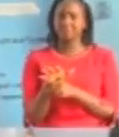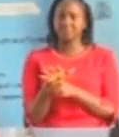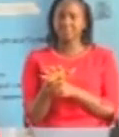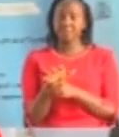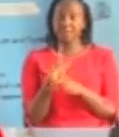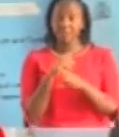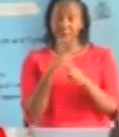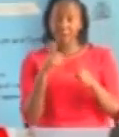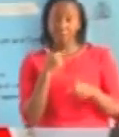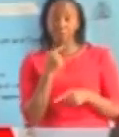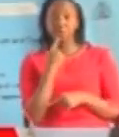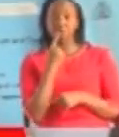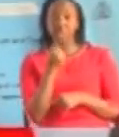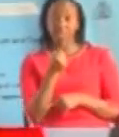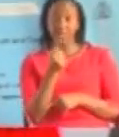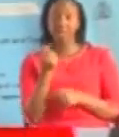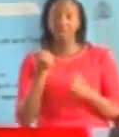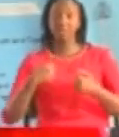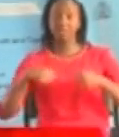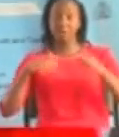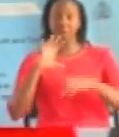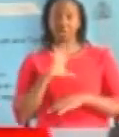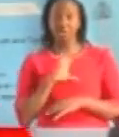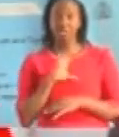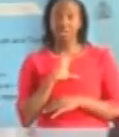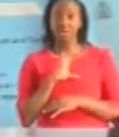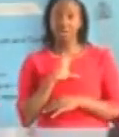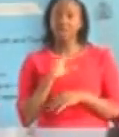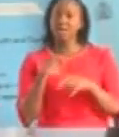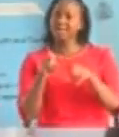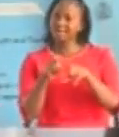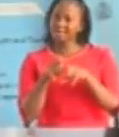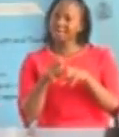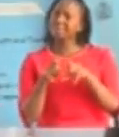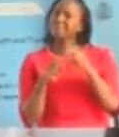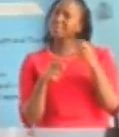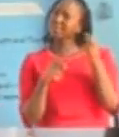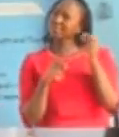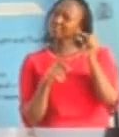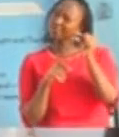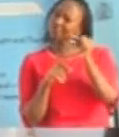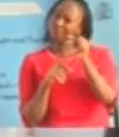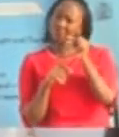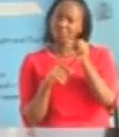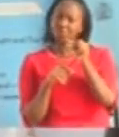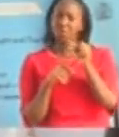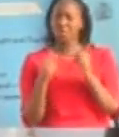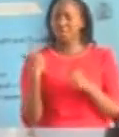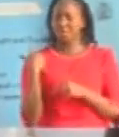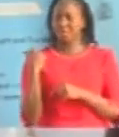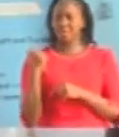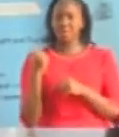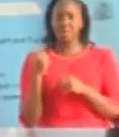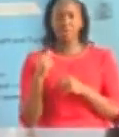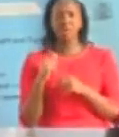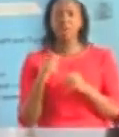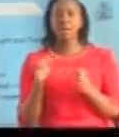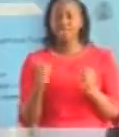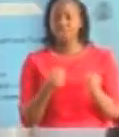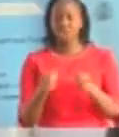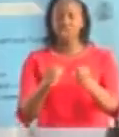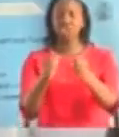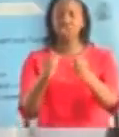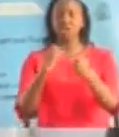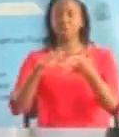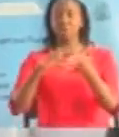I would like to mention to you, Madam Chancellor, just a few of the recent strategic projects.